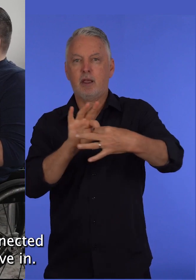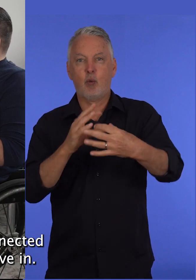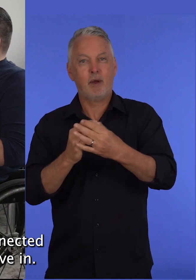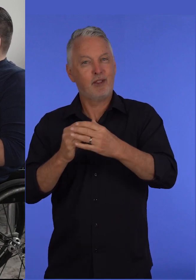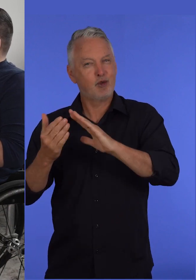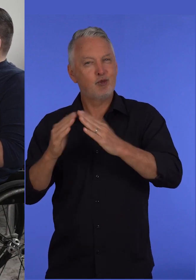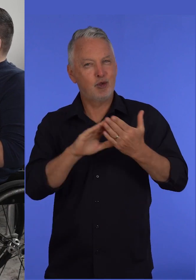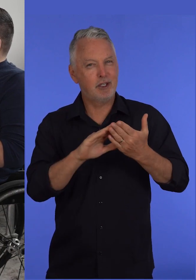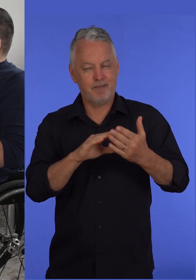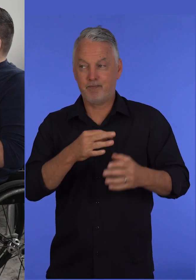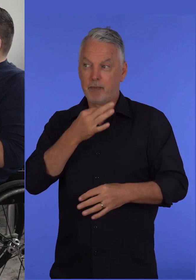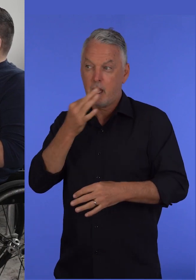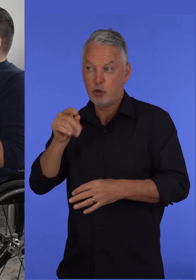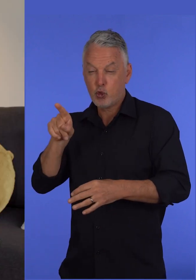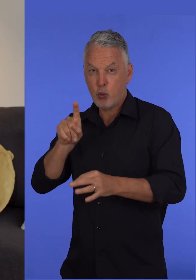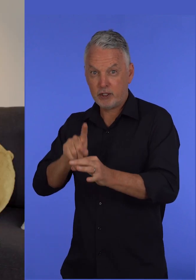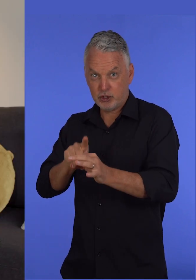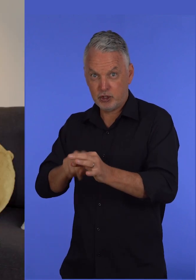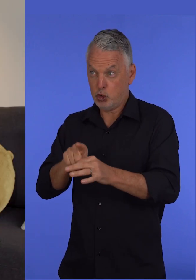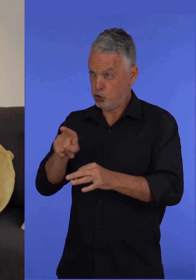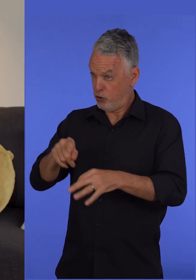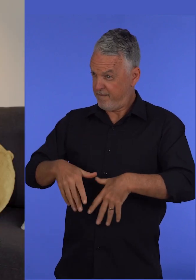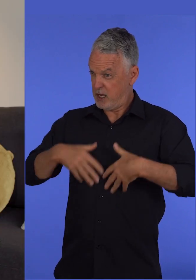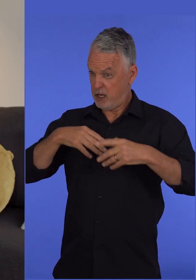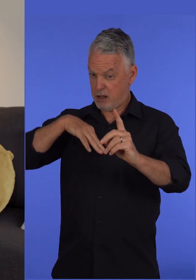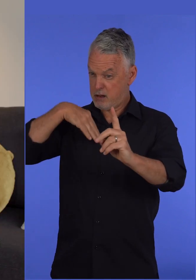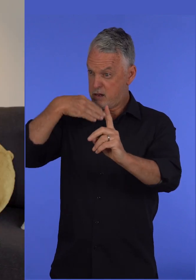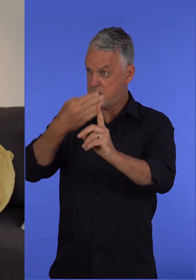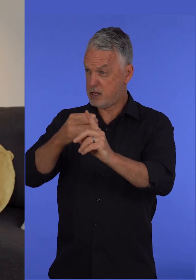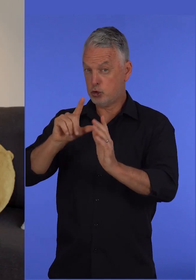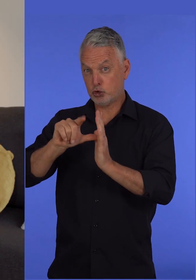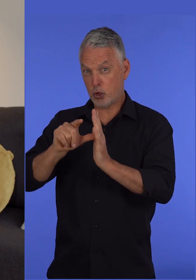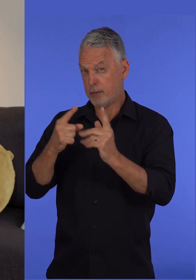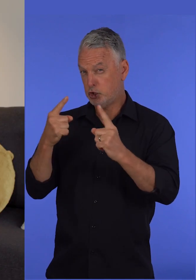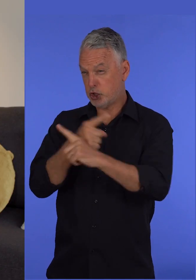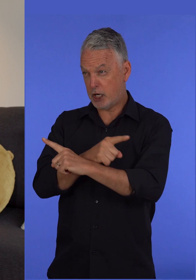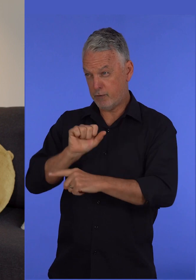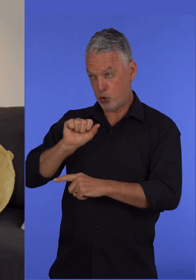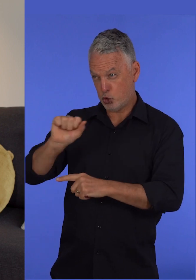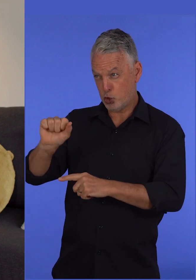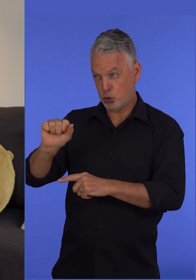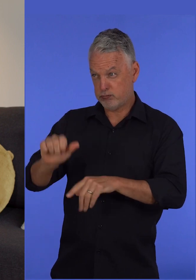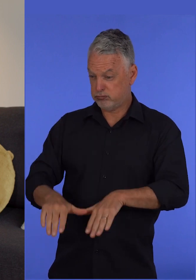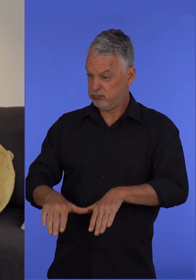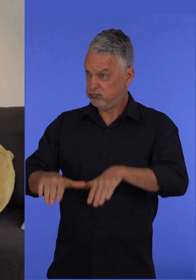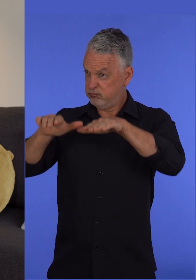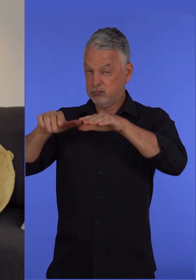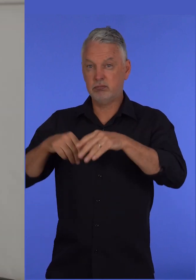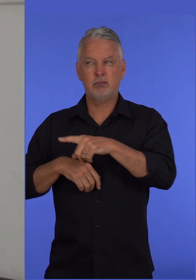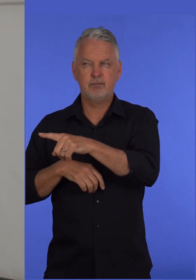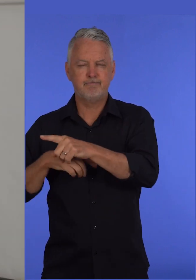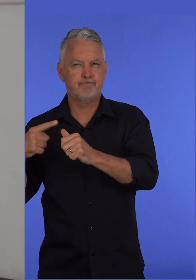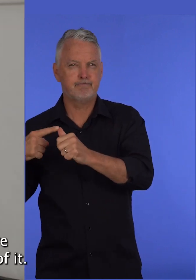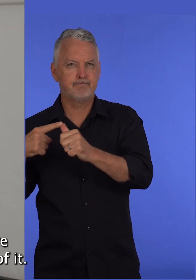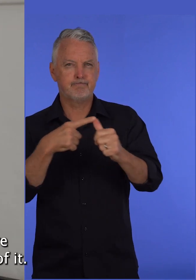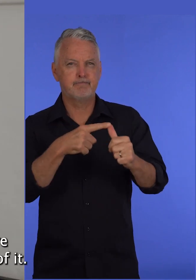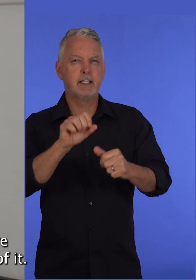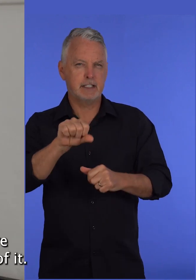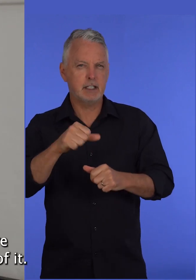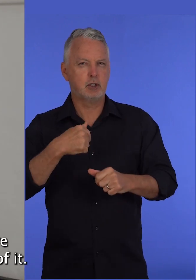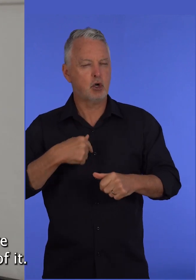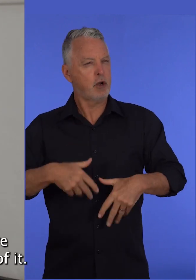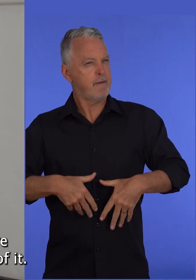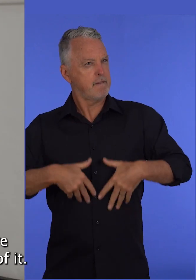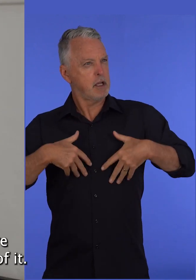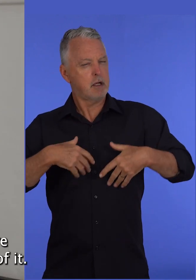in. Do you find inclusion has changed at all for you as you're getting older? I've probably